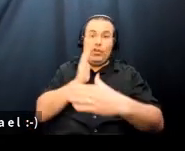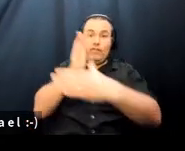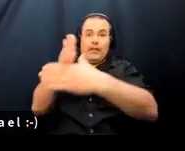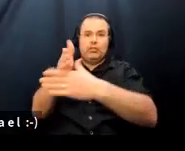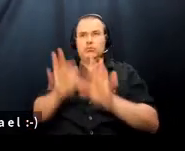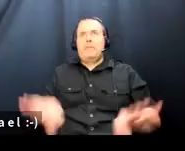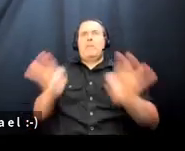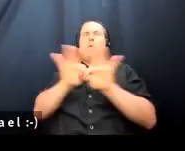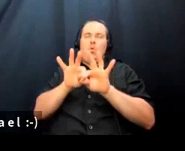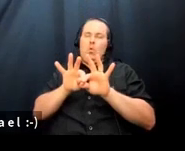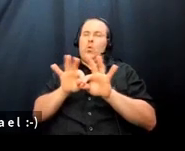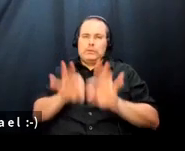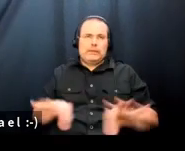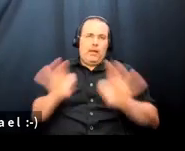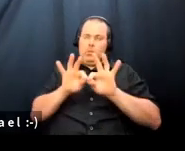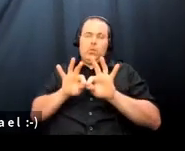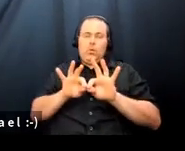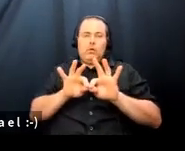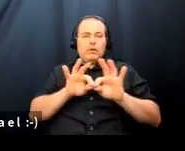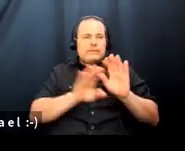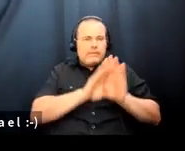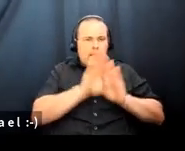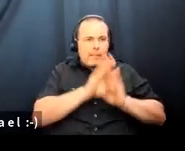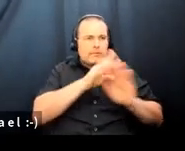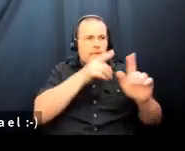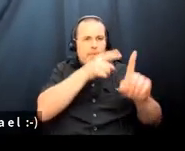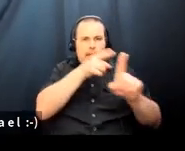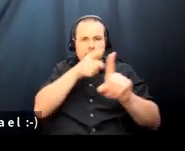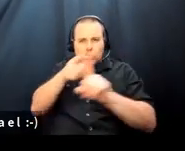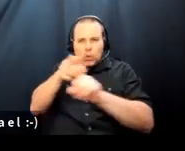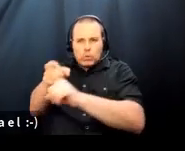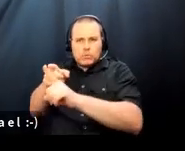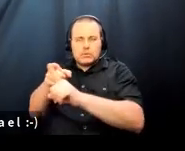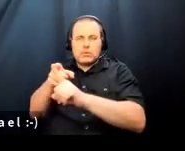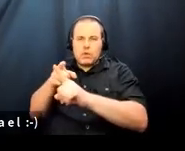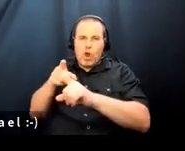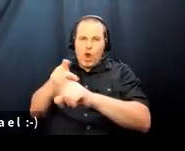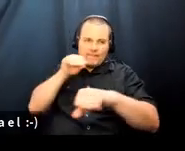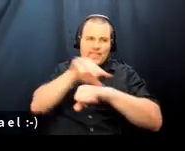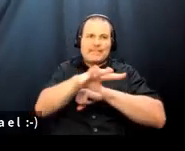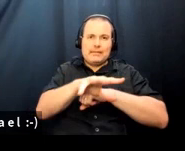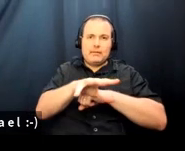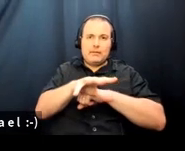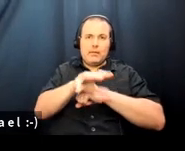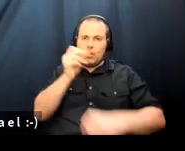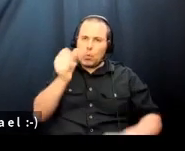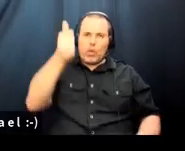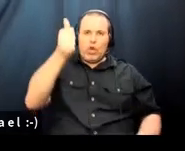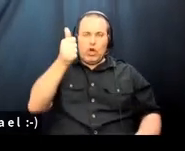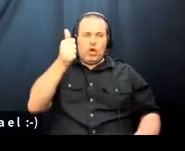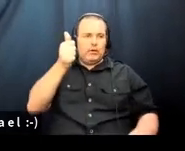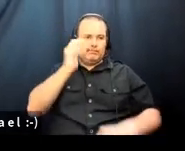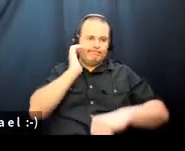These developmental milestones are affected by those. The quicker you get the intervention in